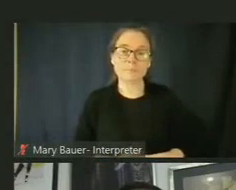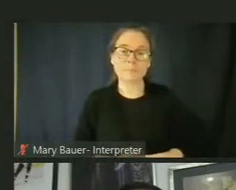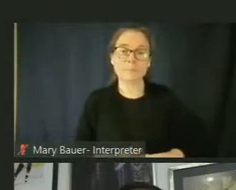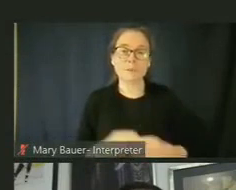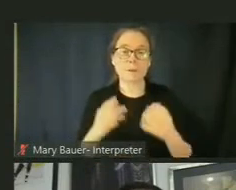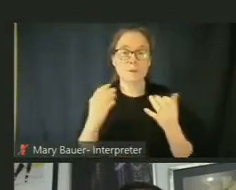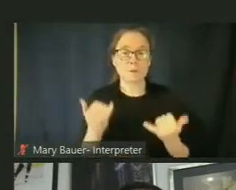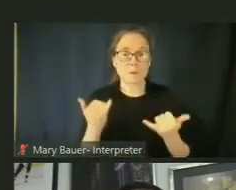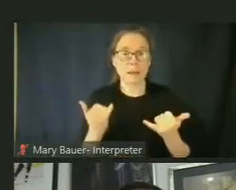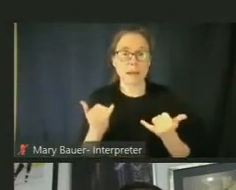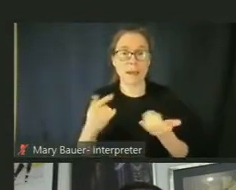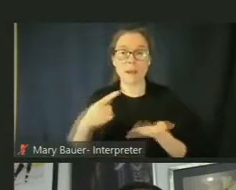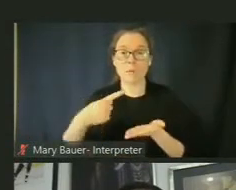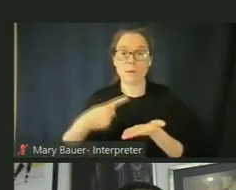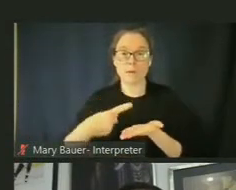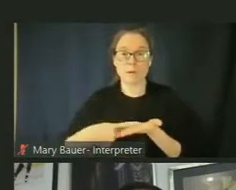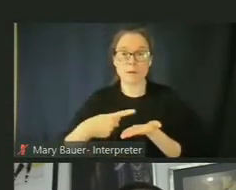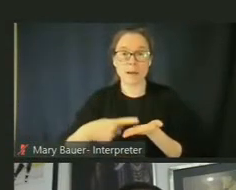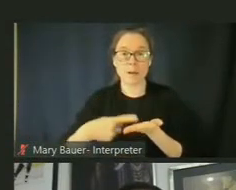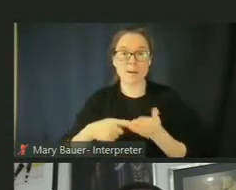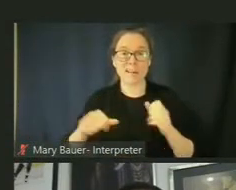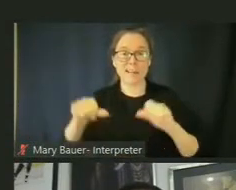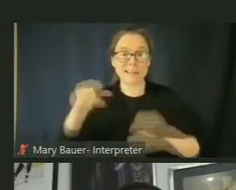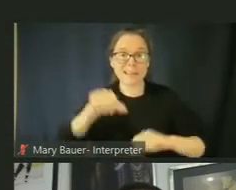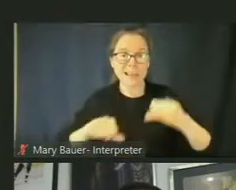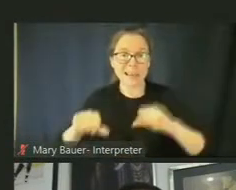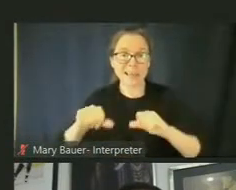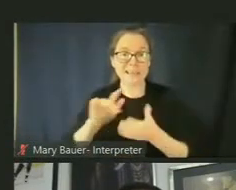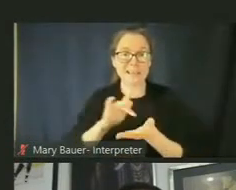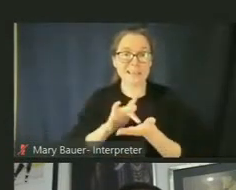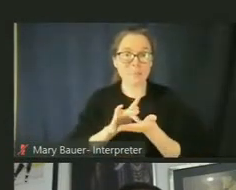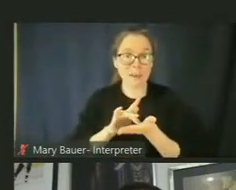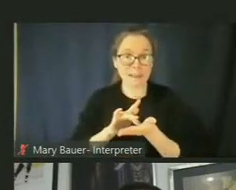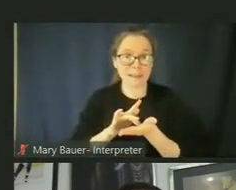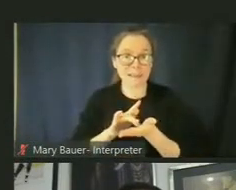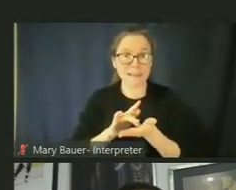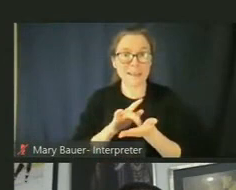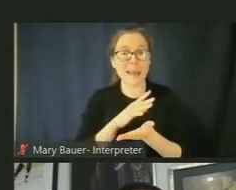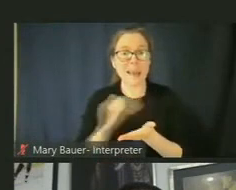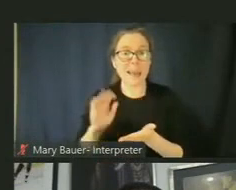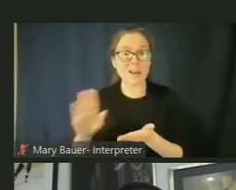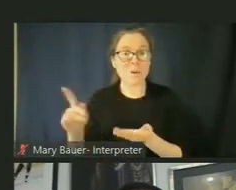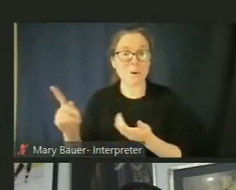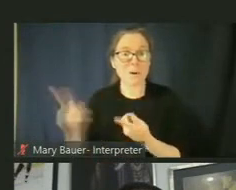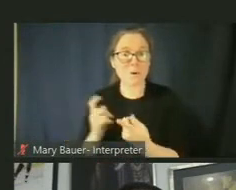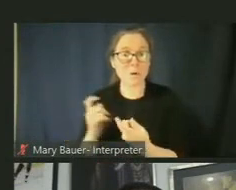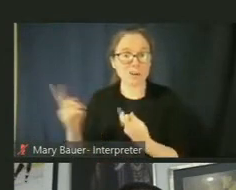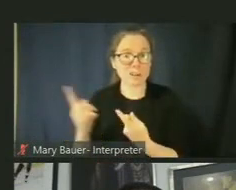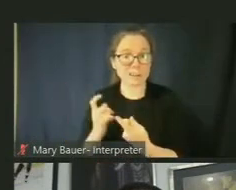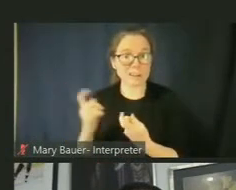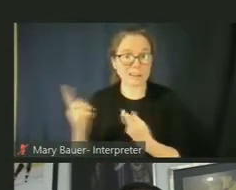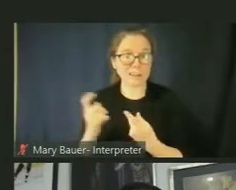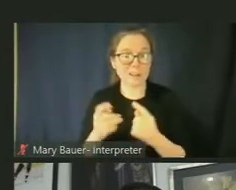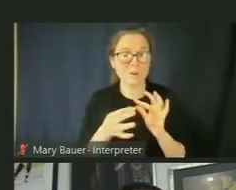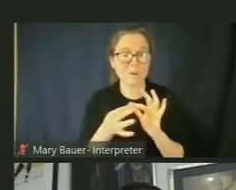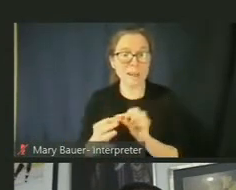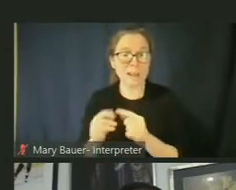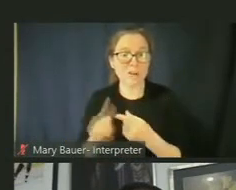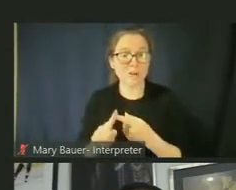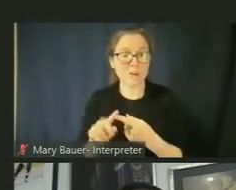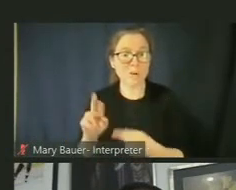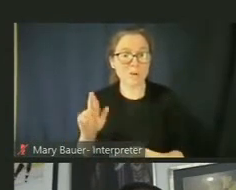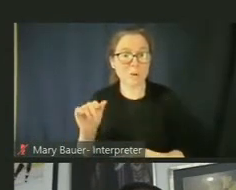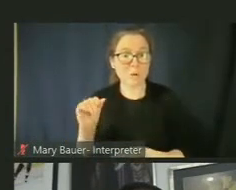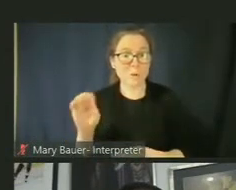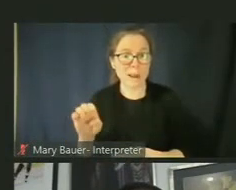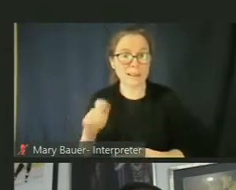Today, we're going to talk a little bit about the science and medicine side of things, but then also some of the questions that have come up around race and